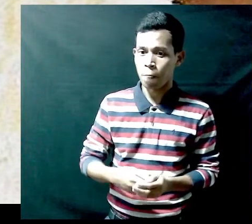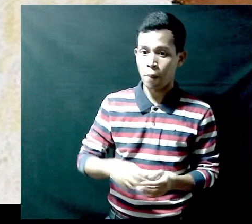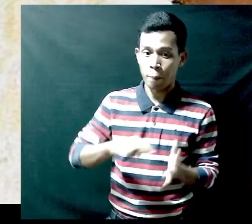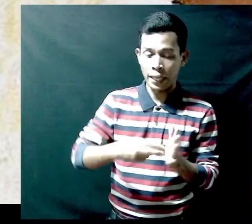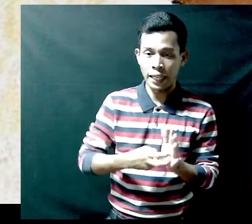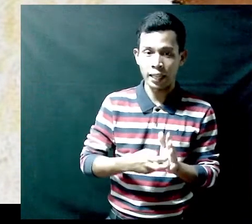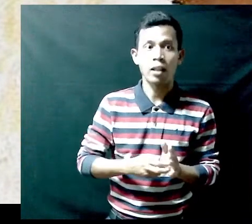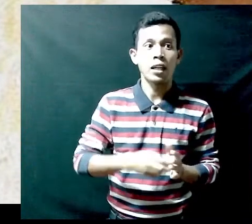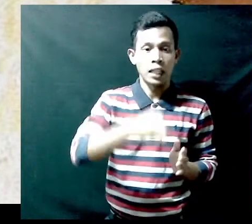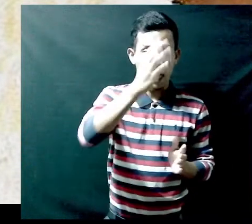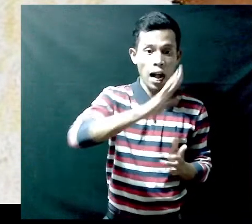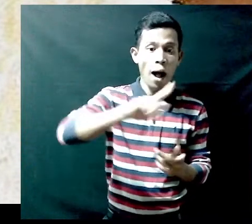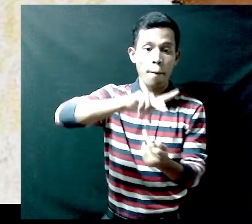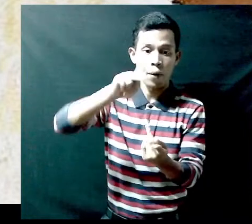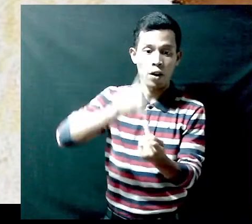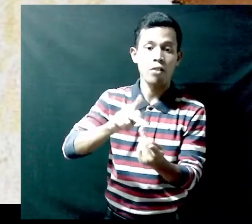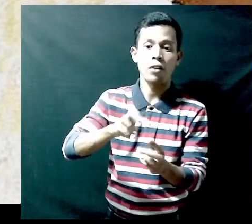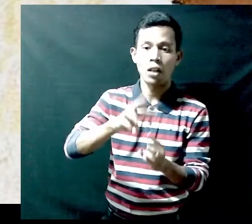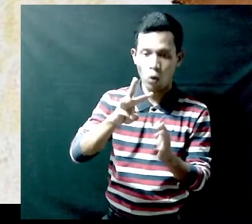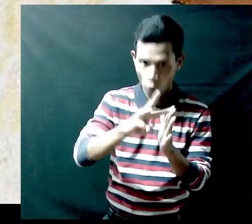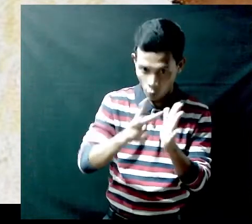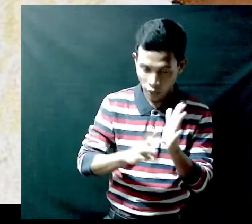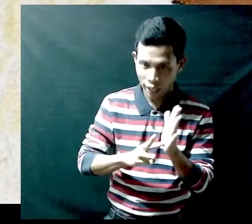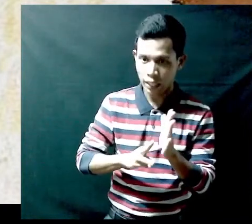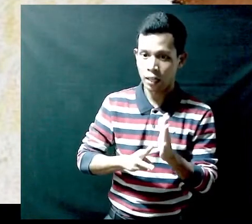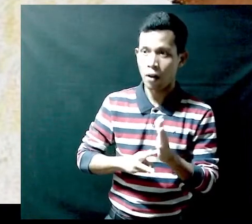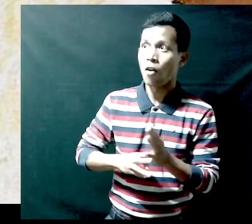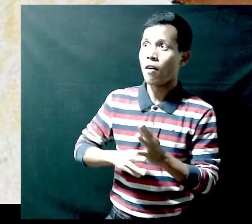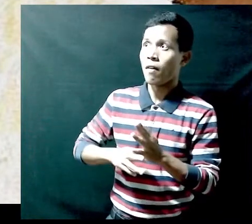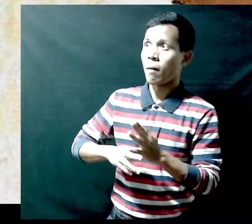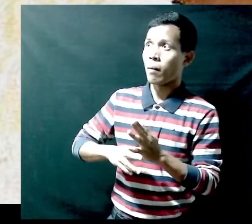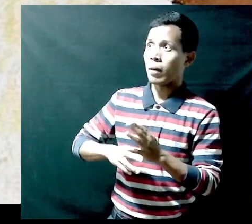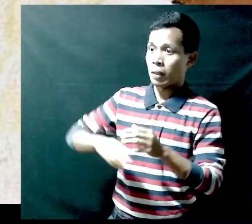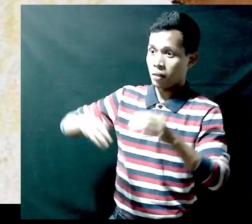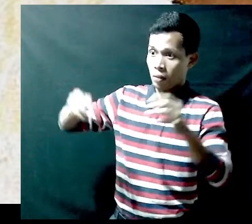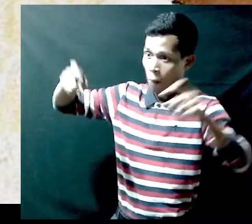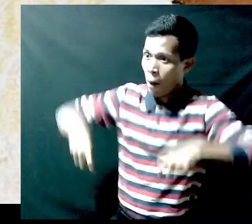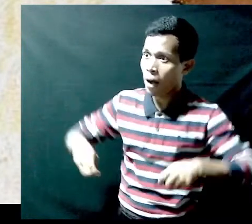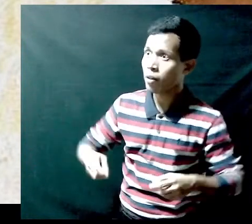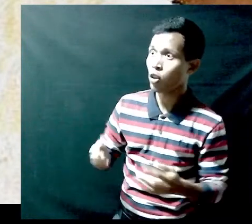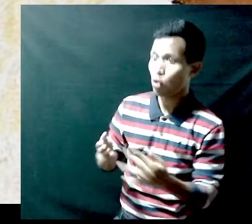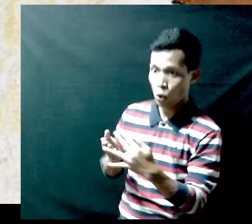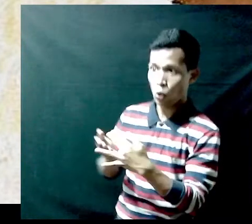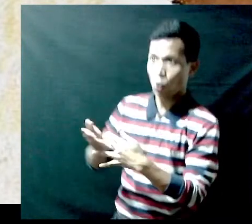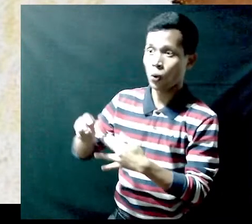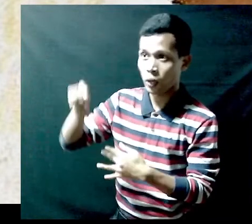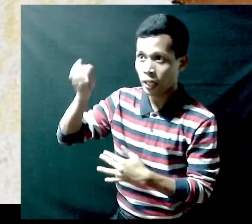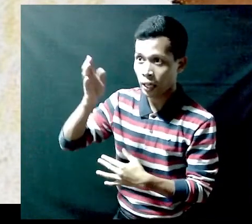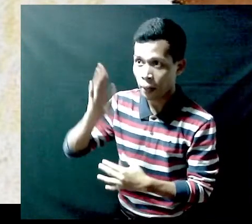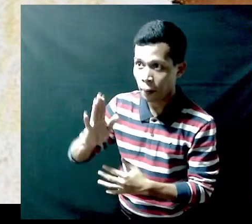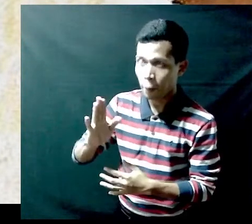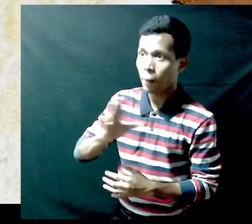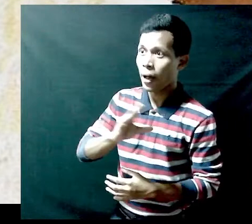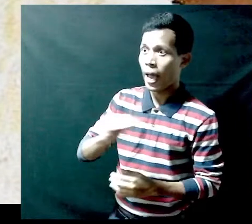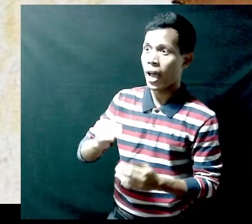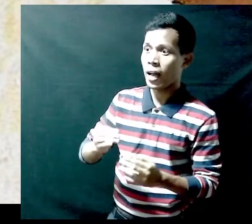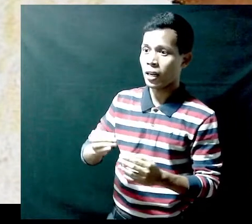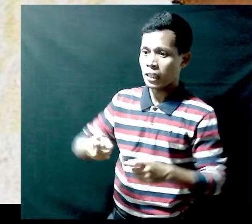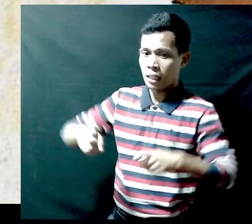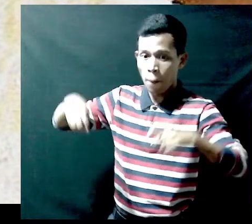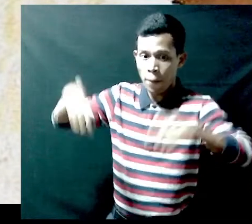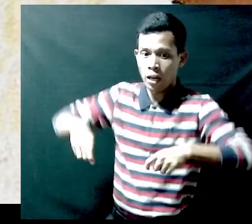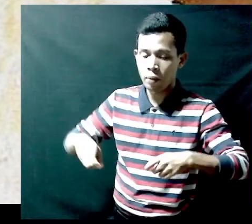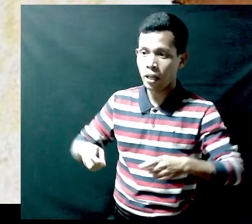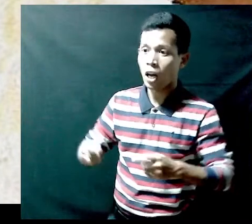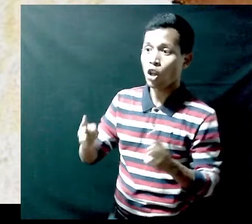will. Must be through Him and must be unto Him. So lahat ng